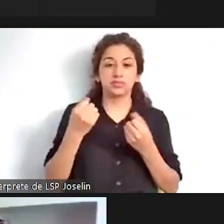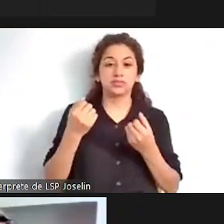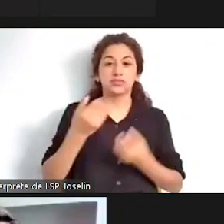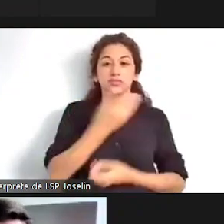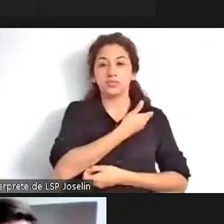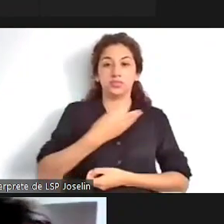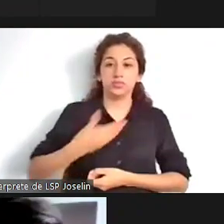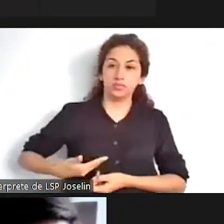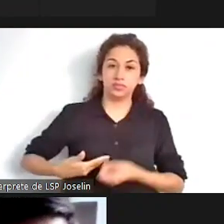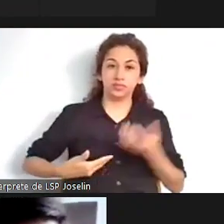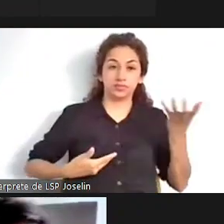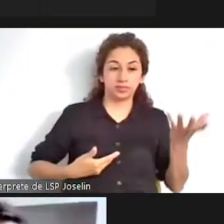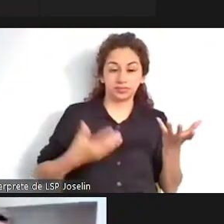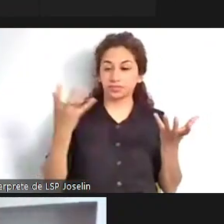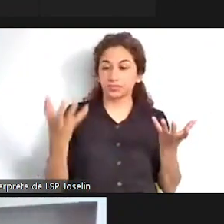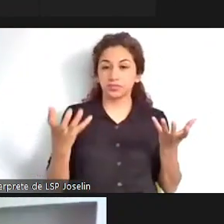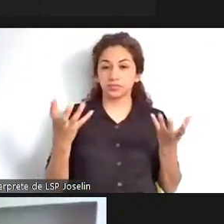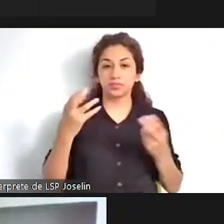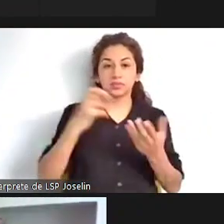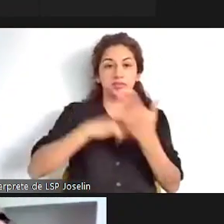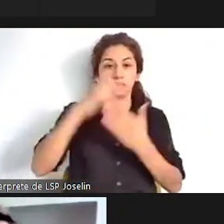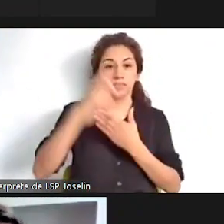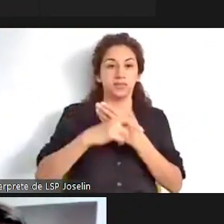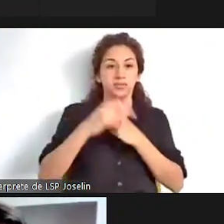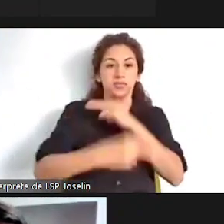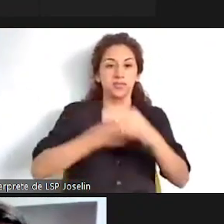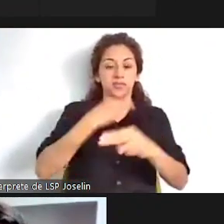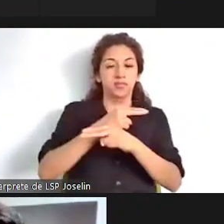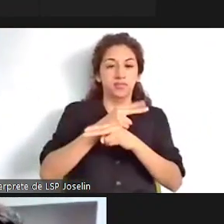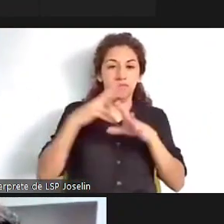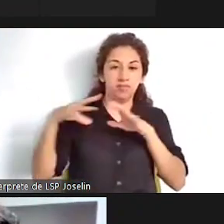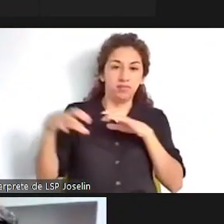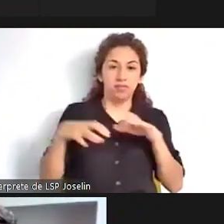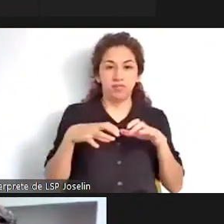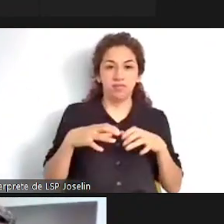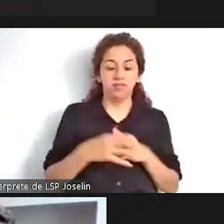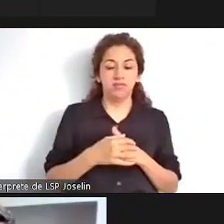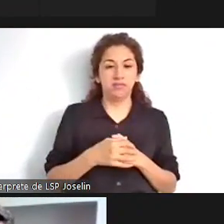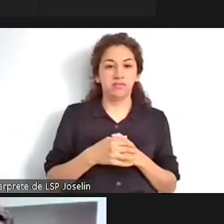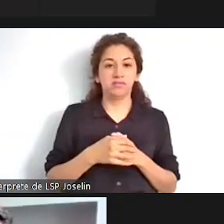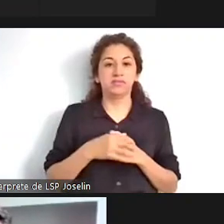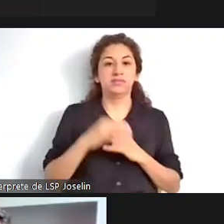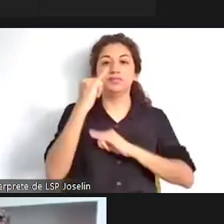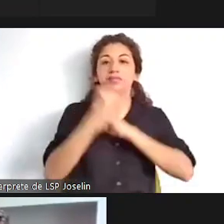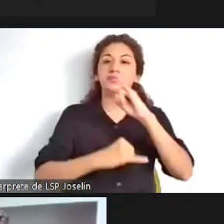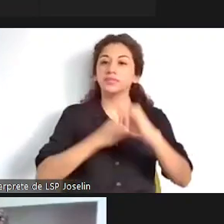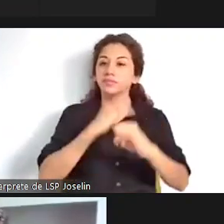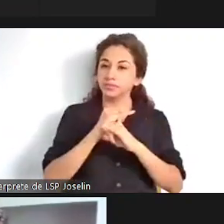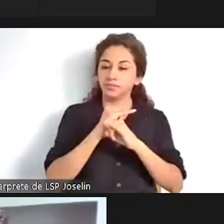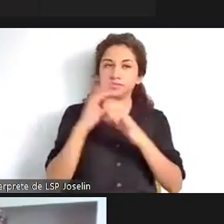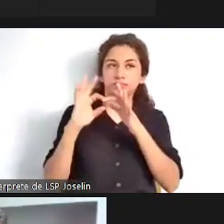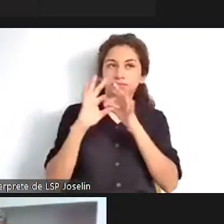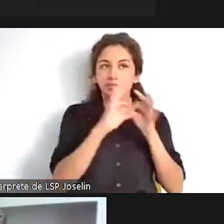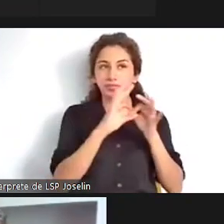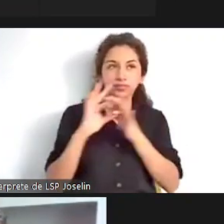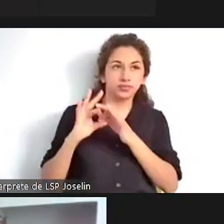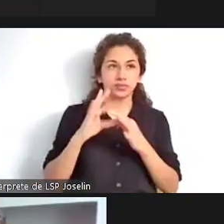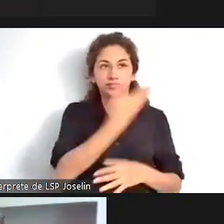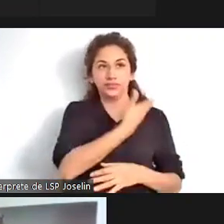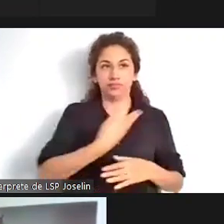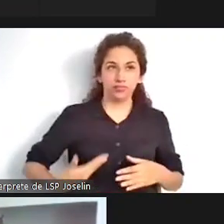partnership between the governments that implement the plan action plan with international